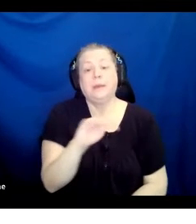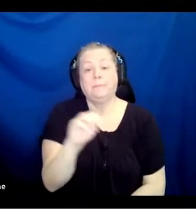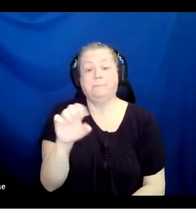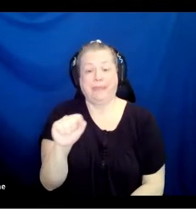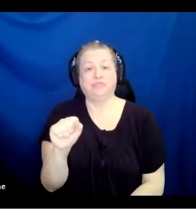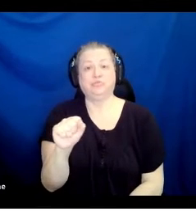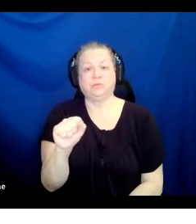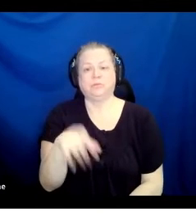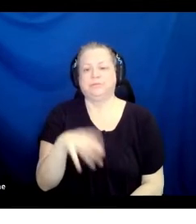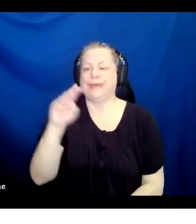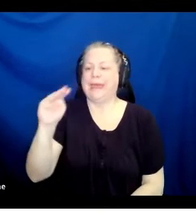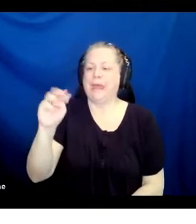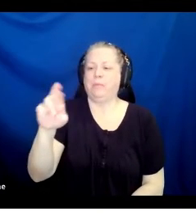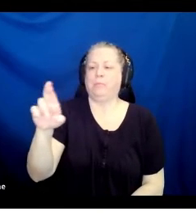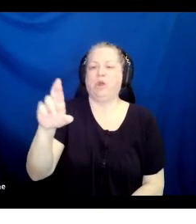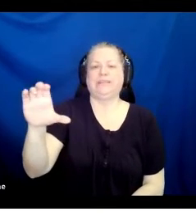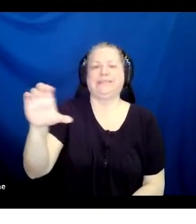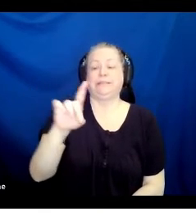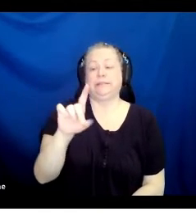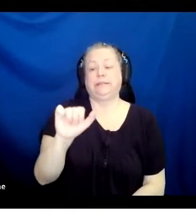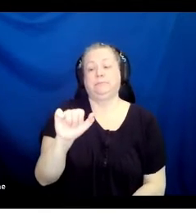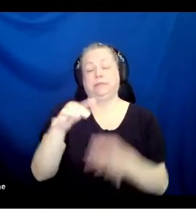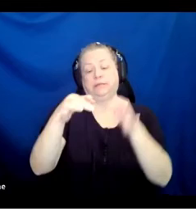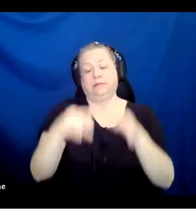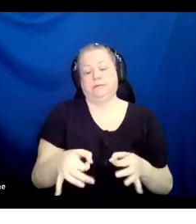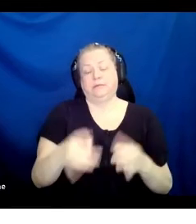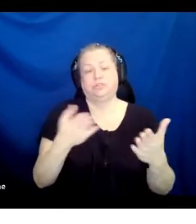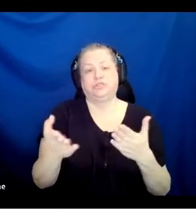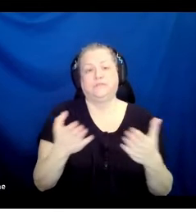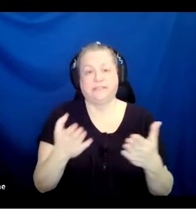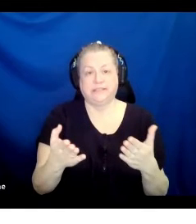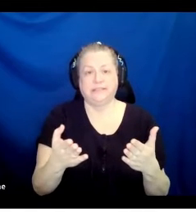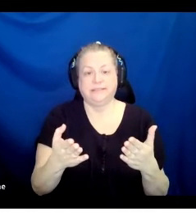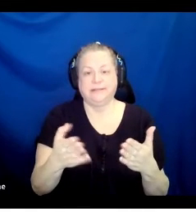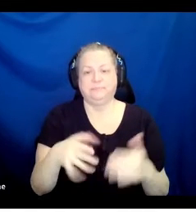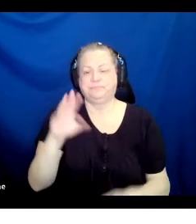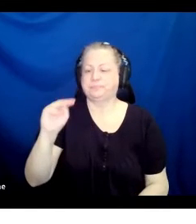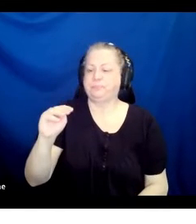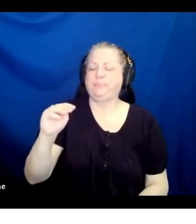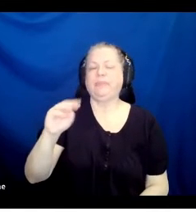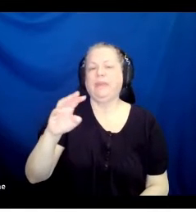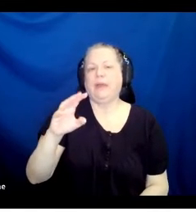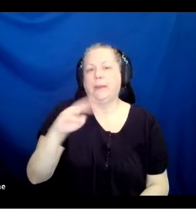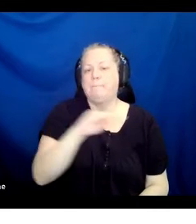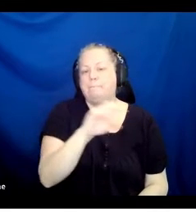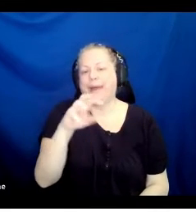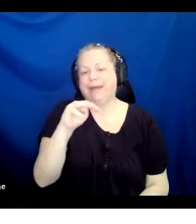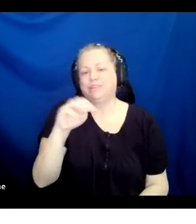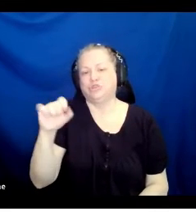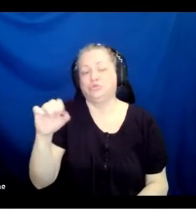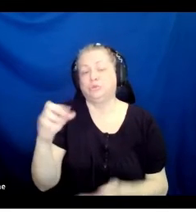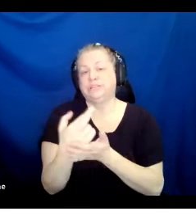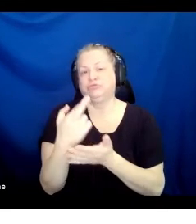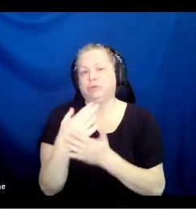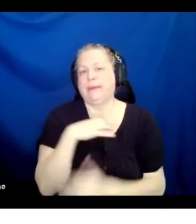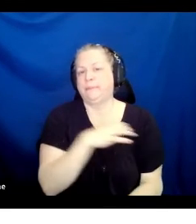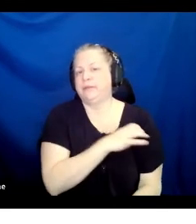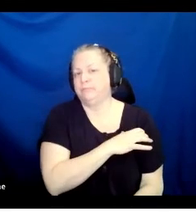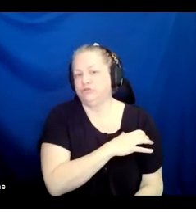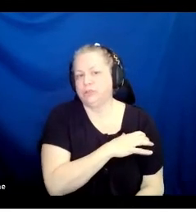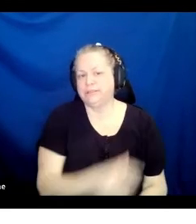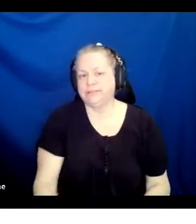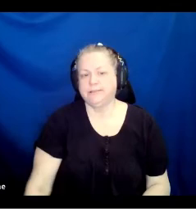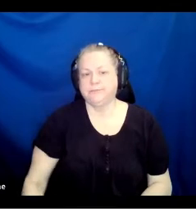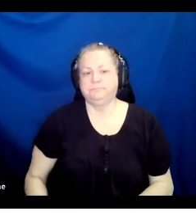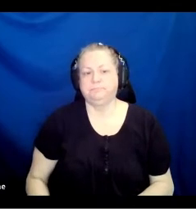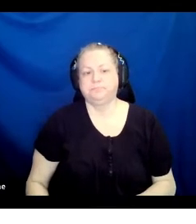the MRC Disability Determination Services, and in this MRC stands for the Massachusetts Rehabilitation